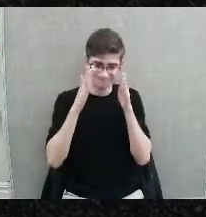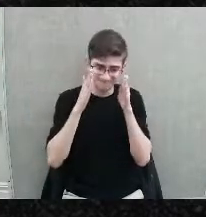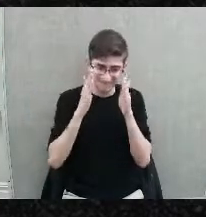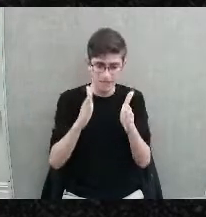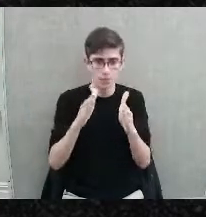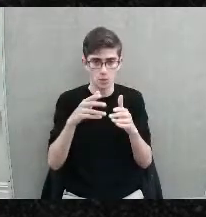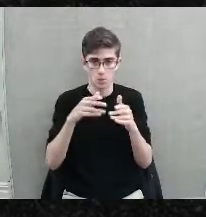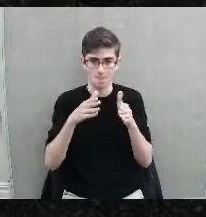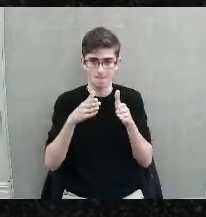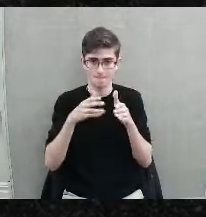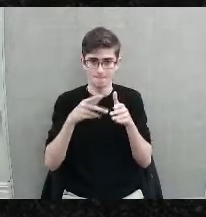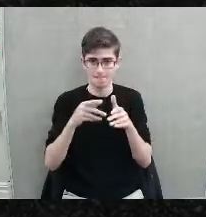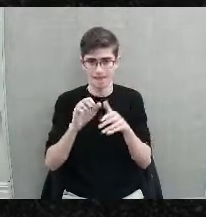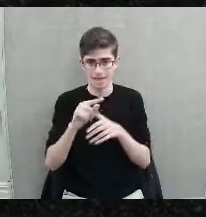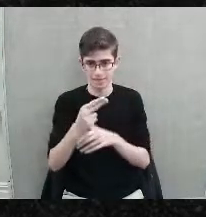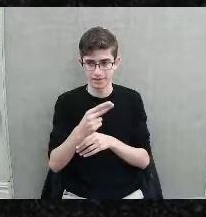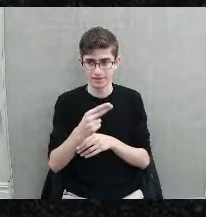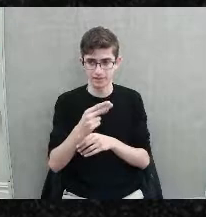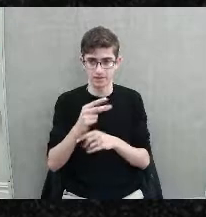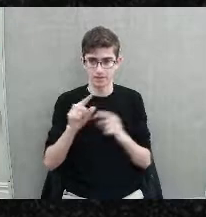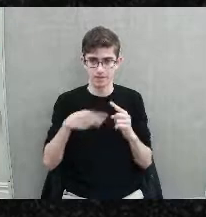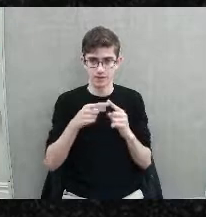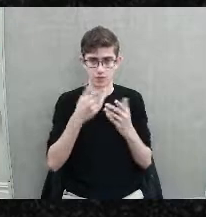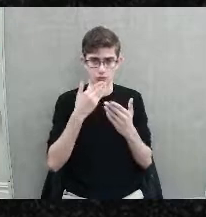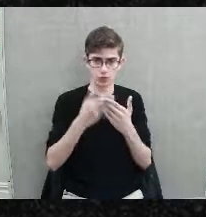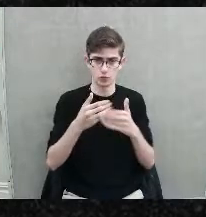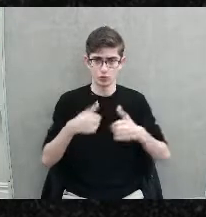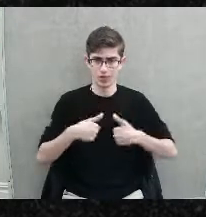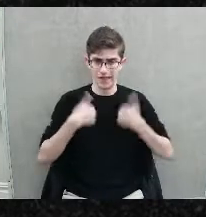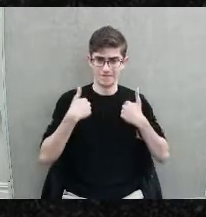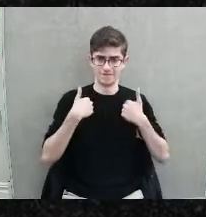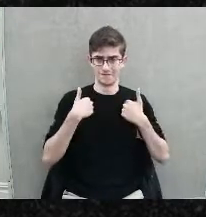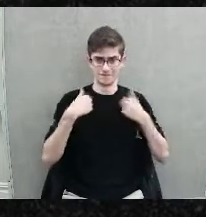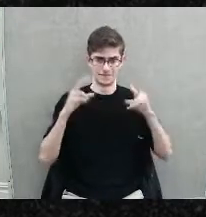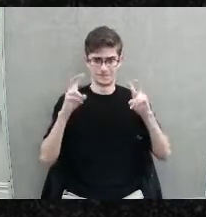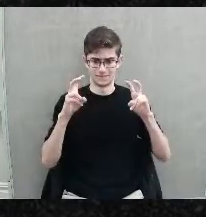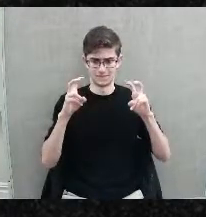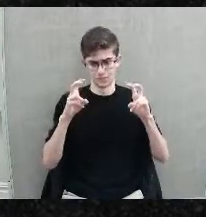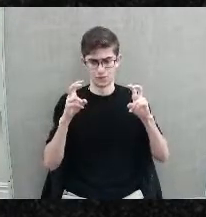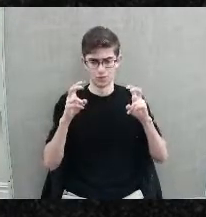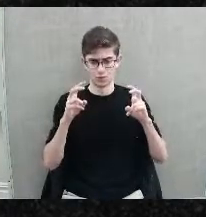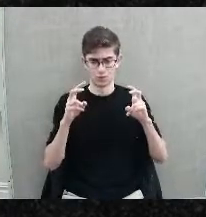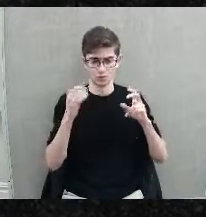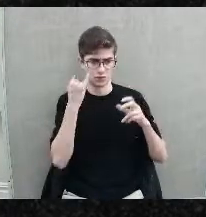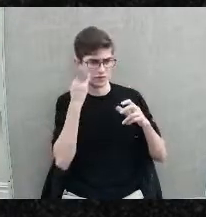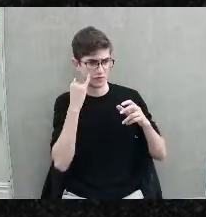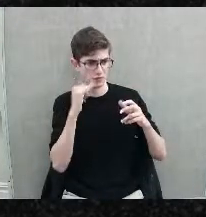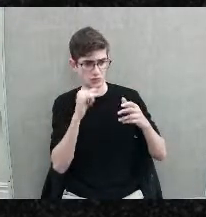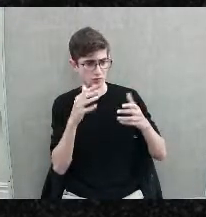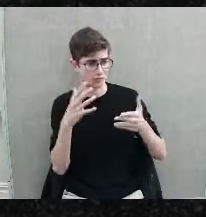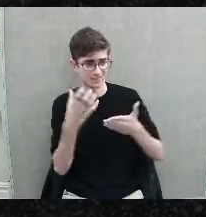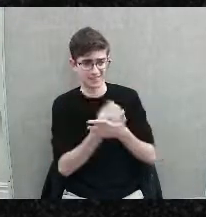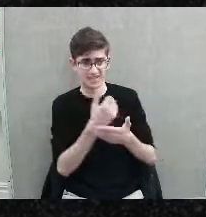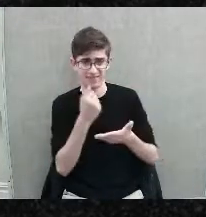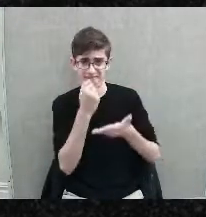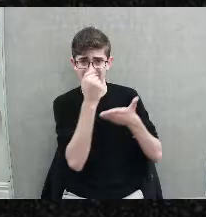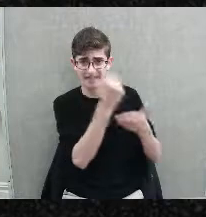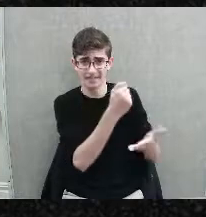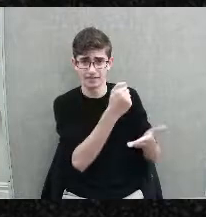what the good life would be that's supposed to come out of that, and so that people who don't receive the aid in the proper